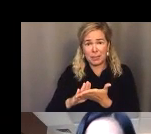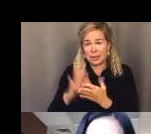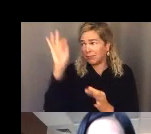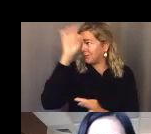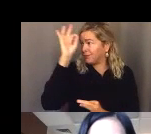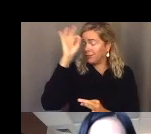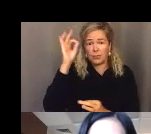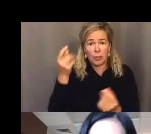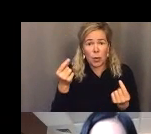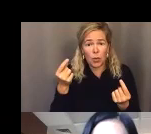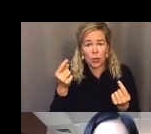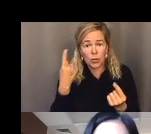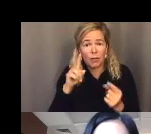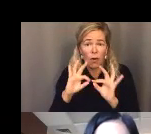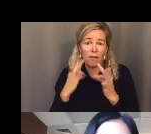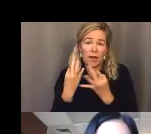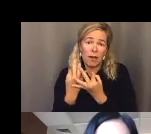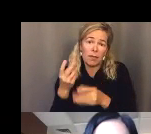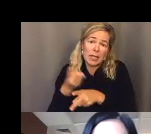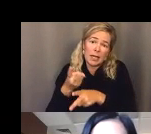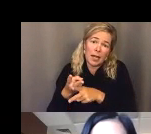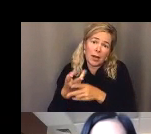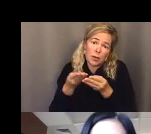for family care solutions.